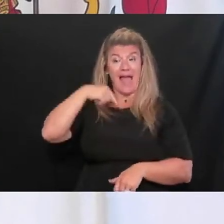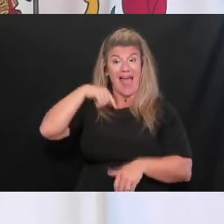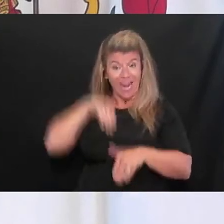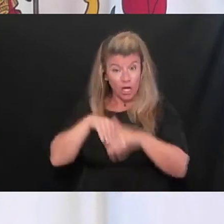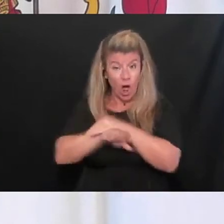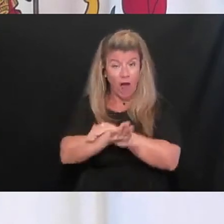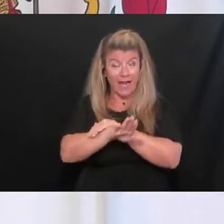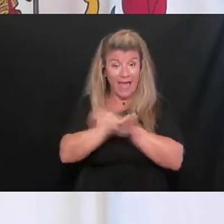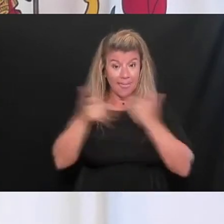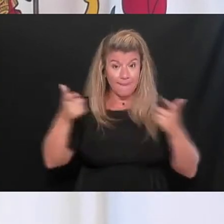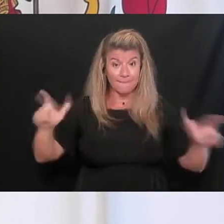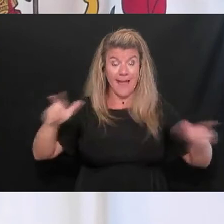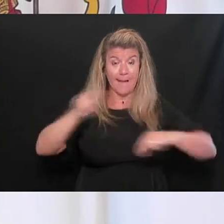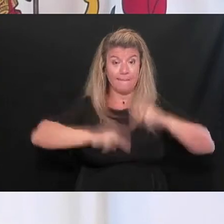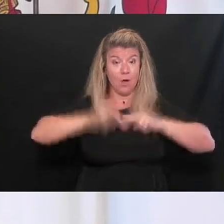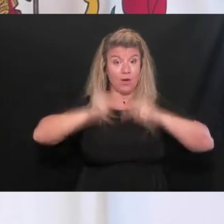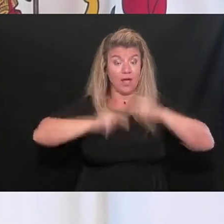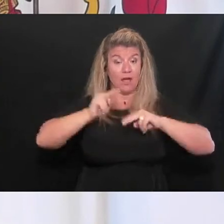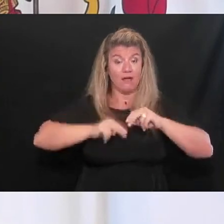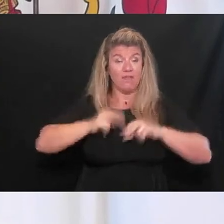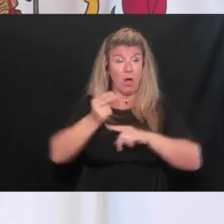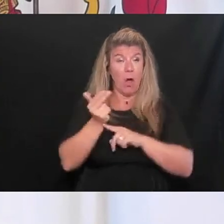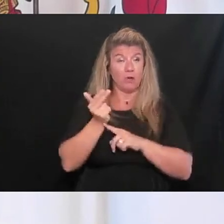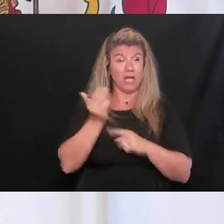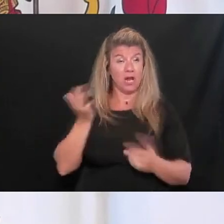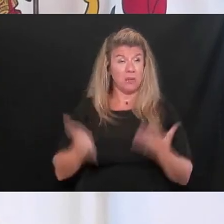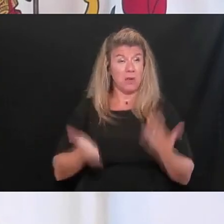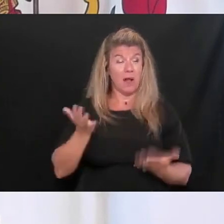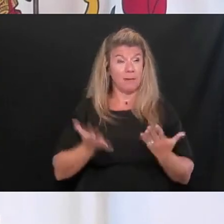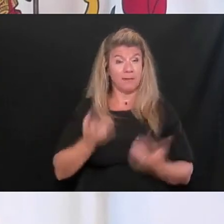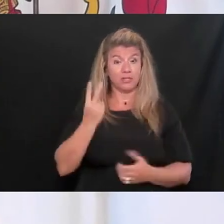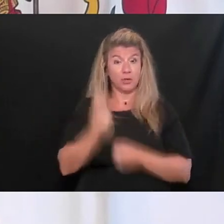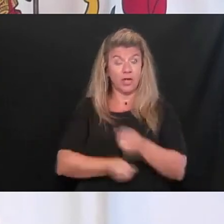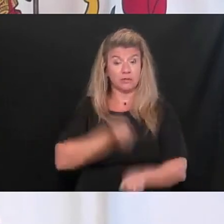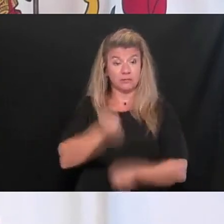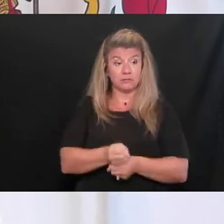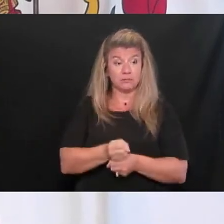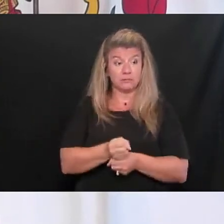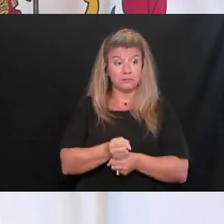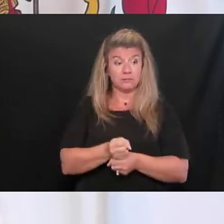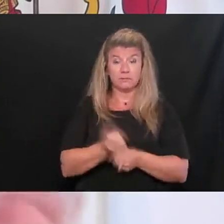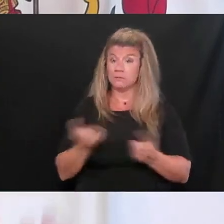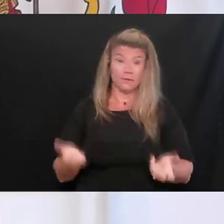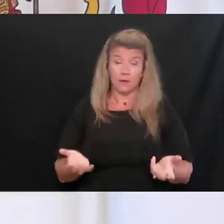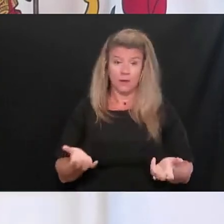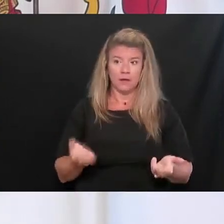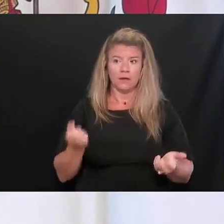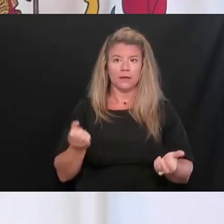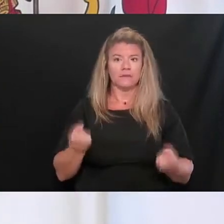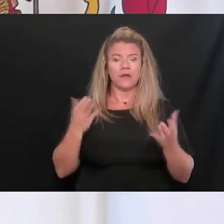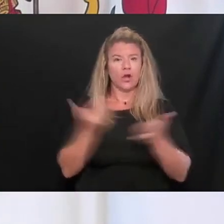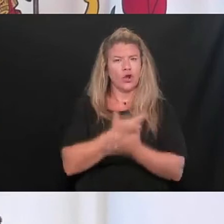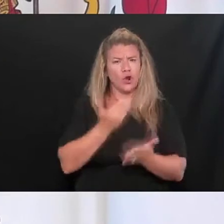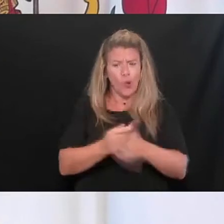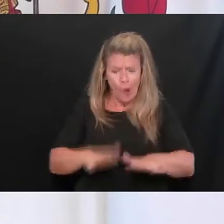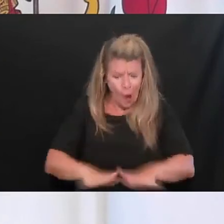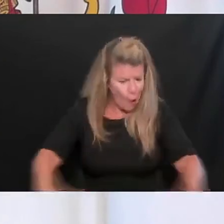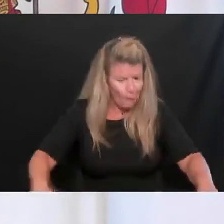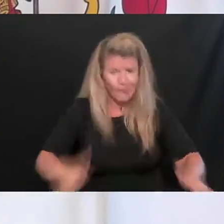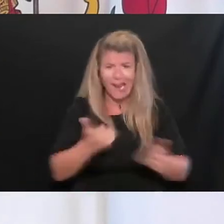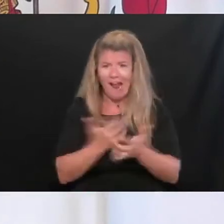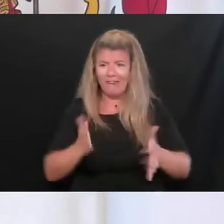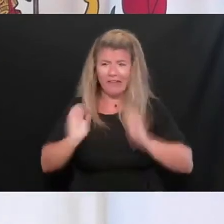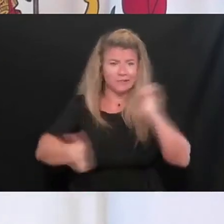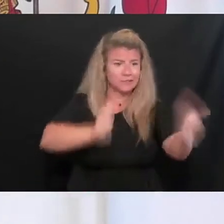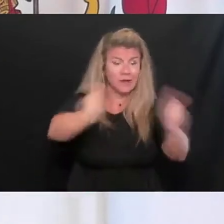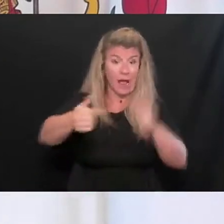main building of the hotel in probably 2 years. There's all kinds of new carpet and everything that they put in the hotel